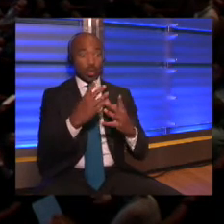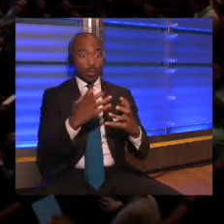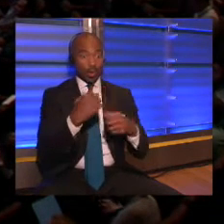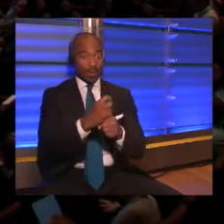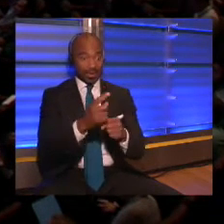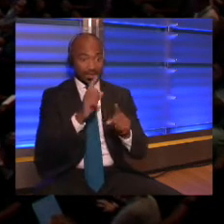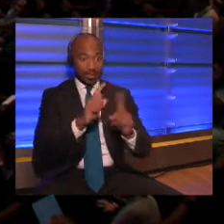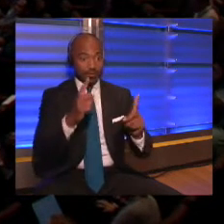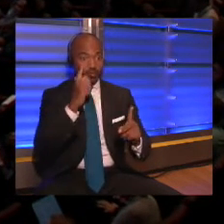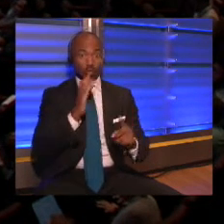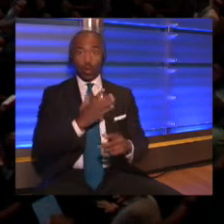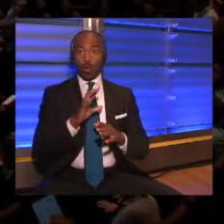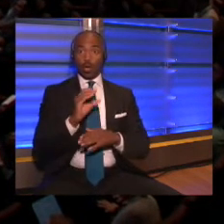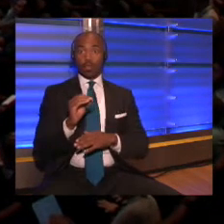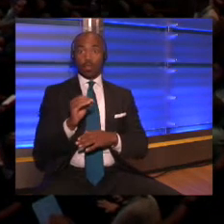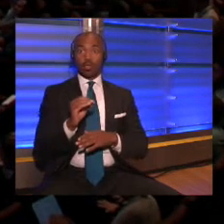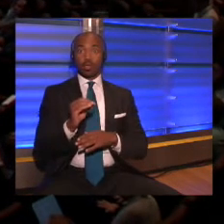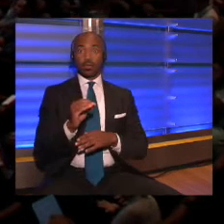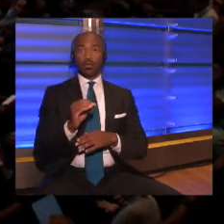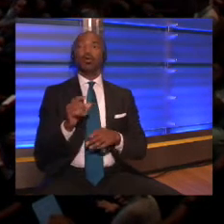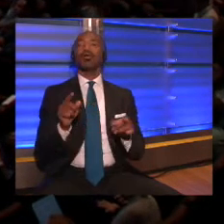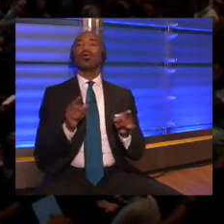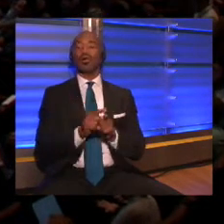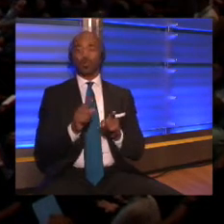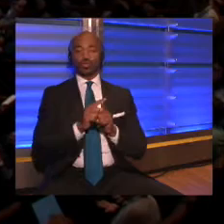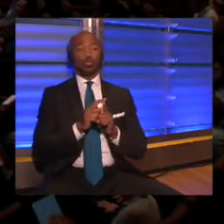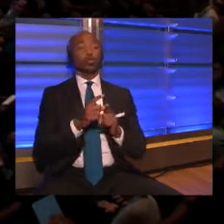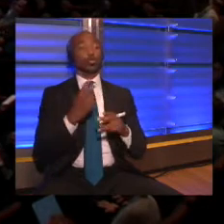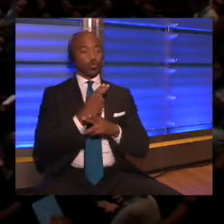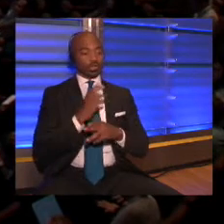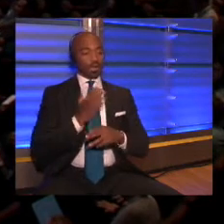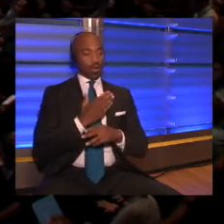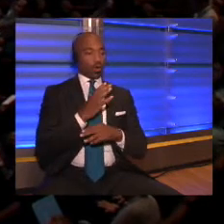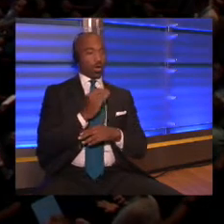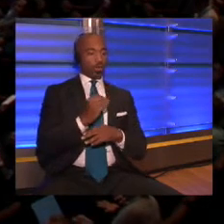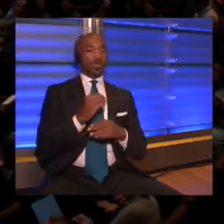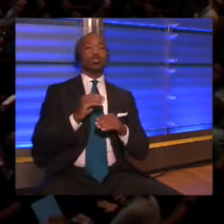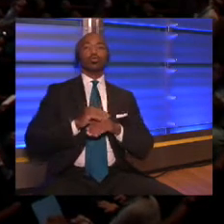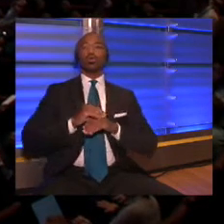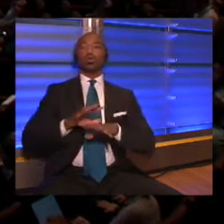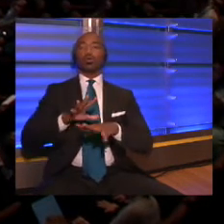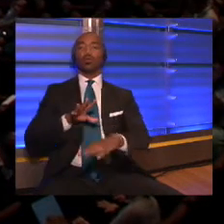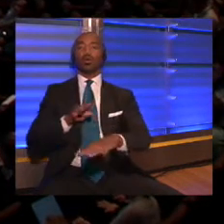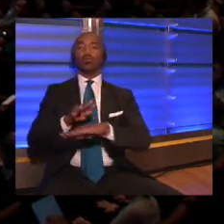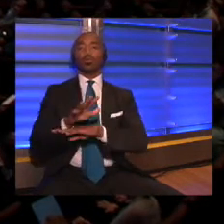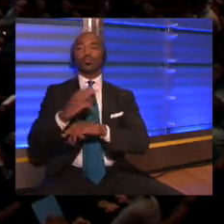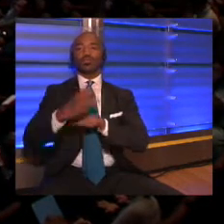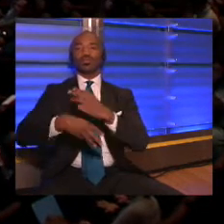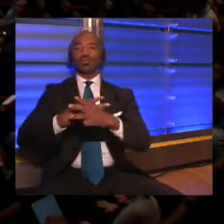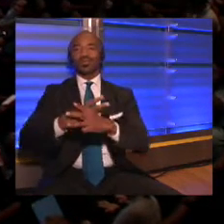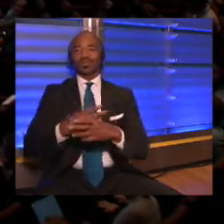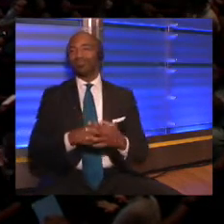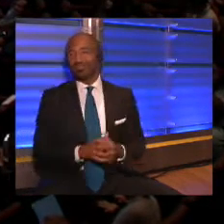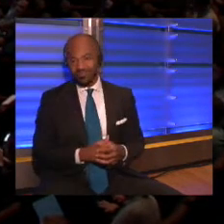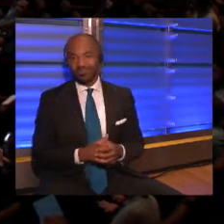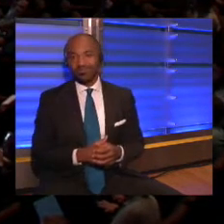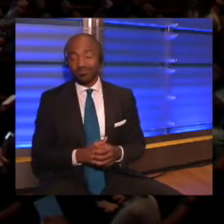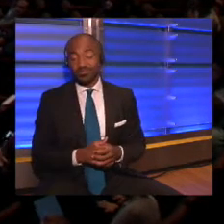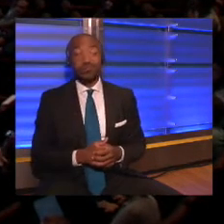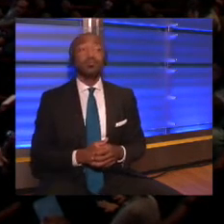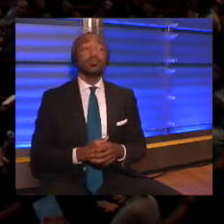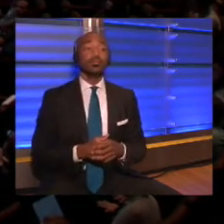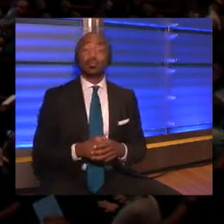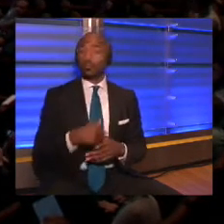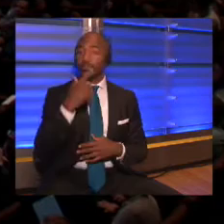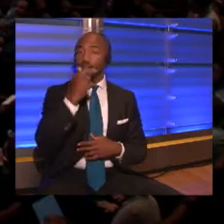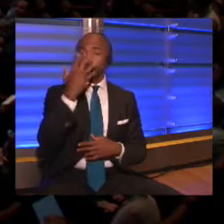both for our company, but even more importantly, that through the company to the broader world. And you know, it's an interesting